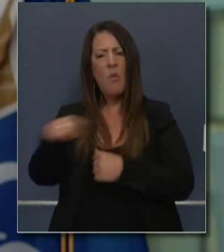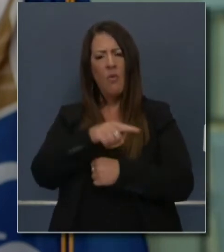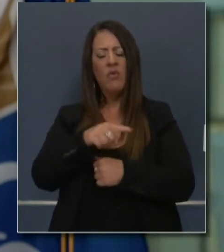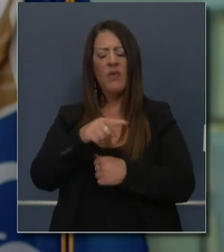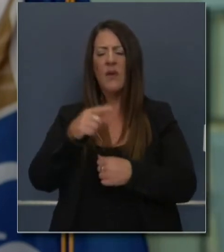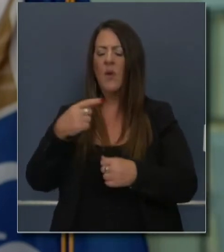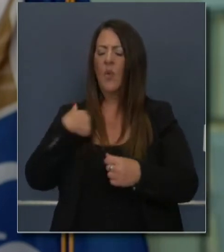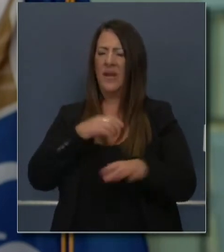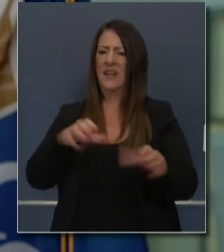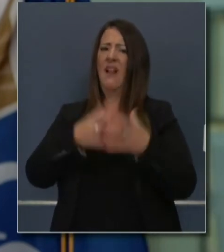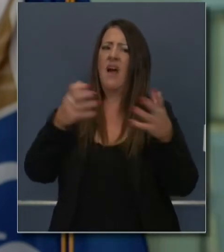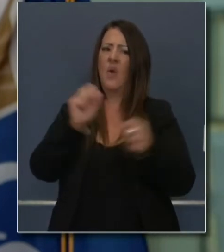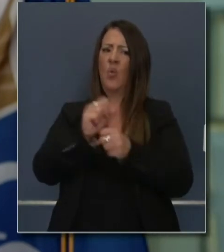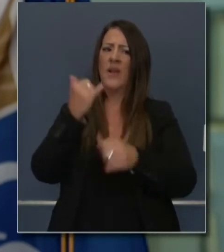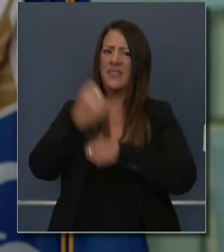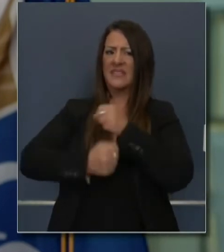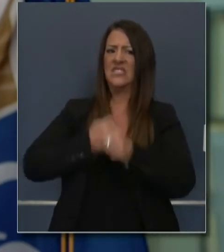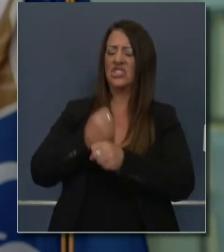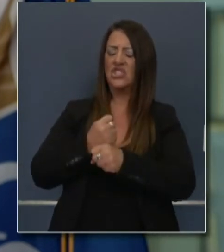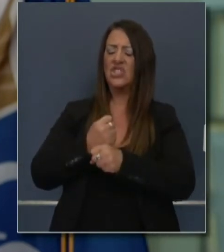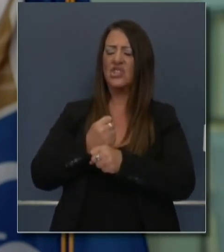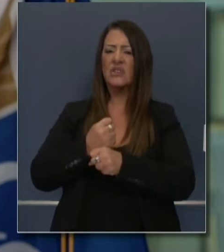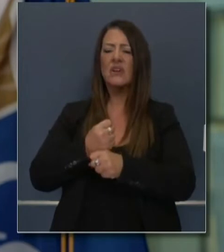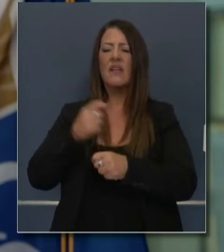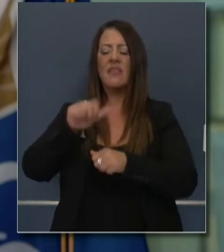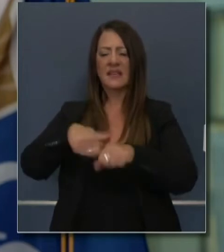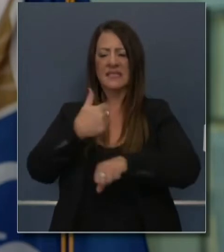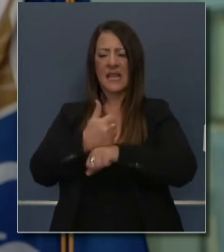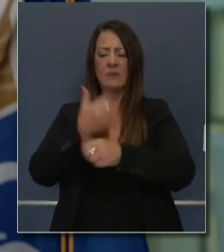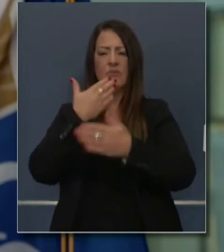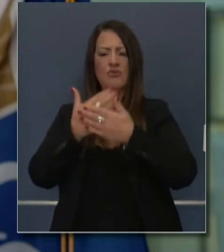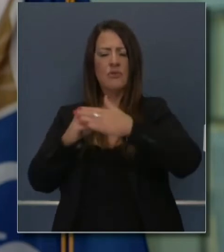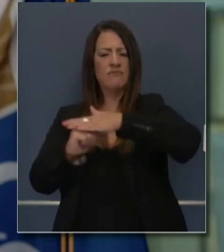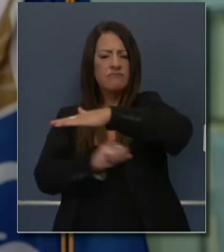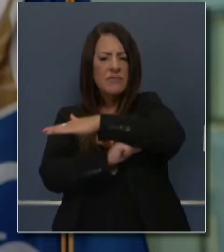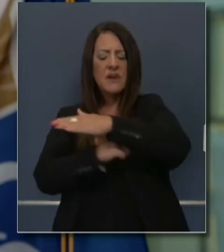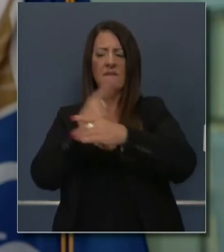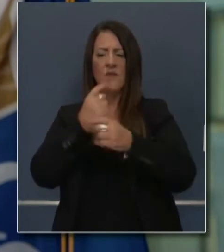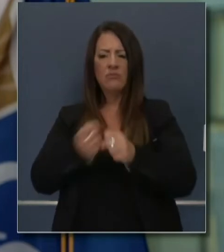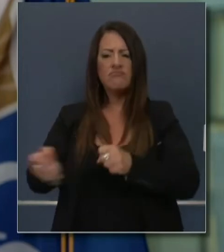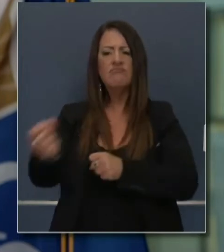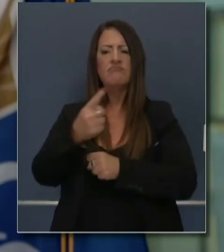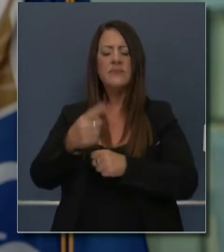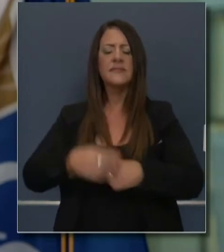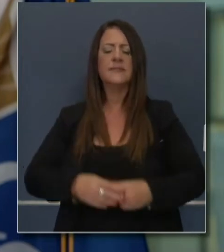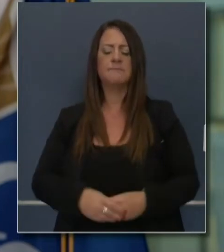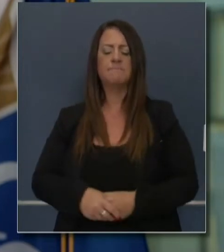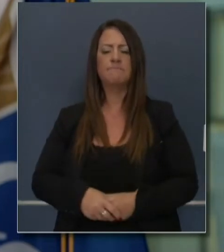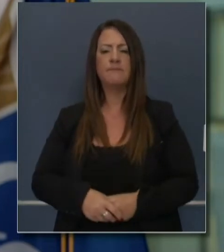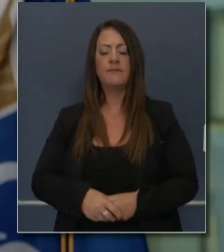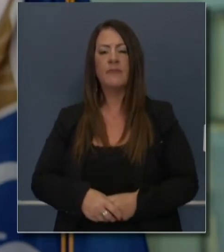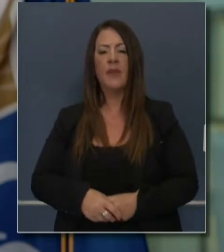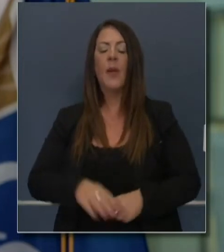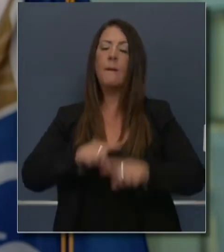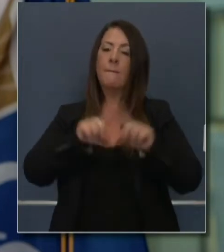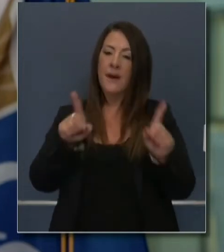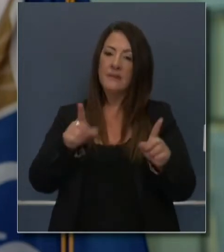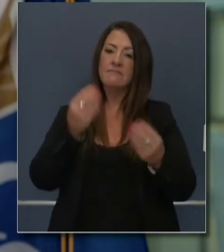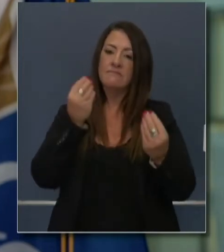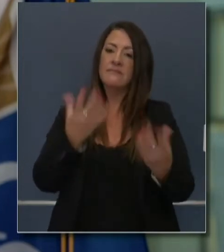year, which will lay the foundation for us to move very, very quickly into the new session. But again, we